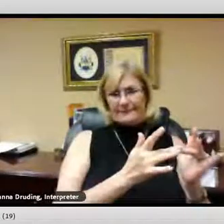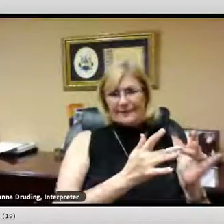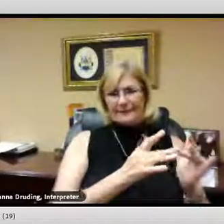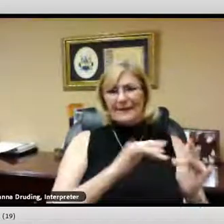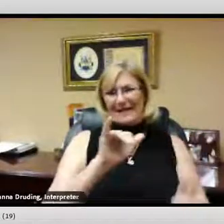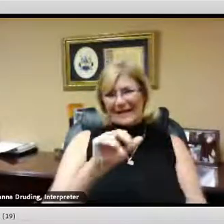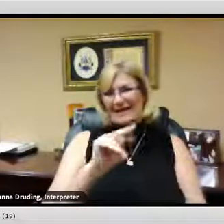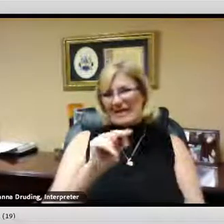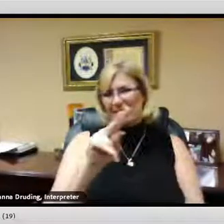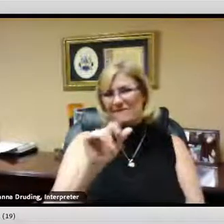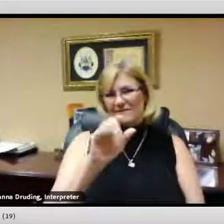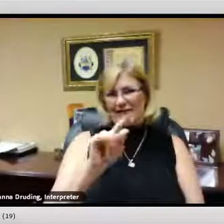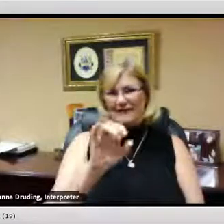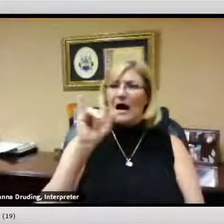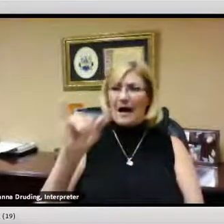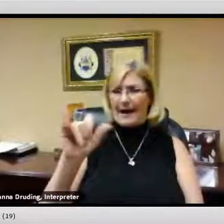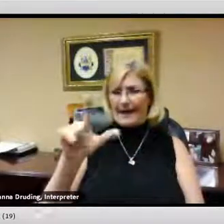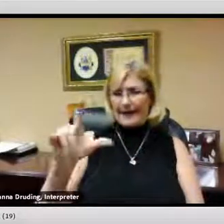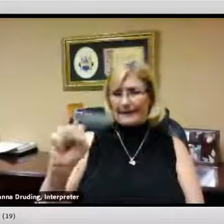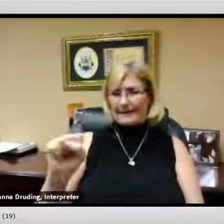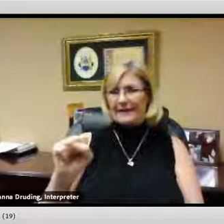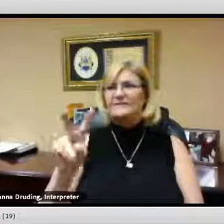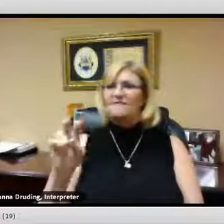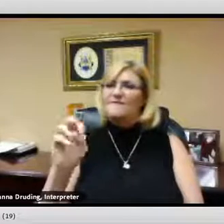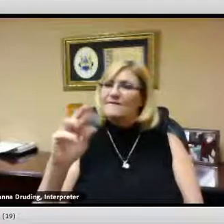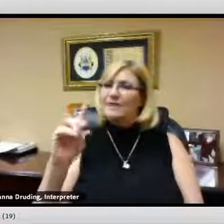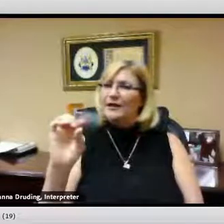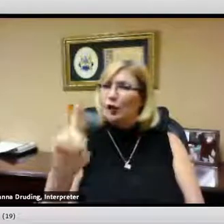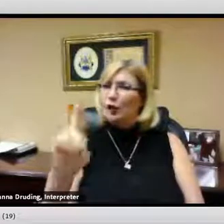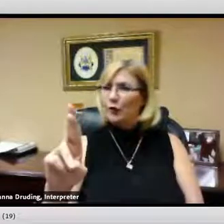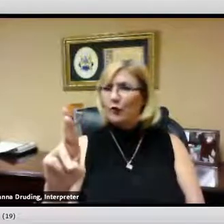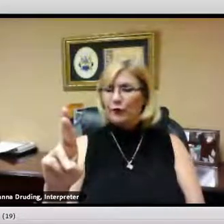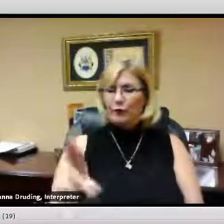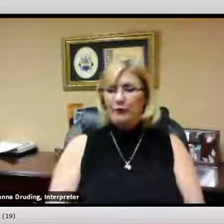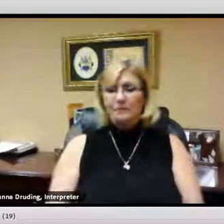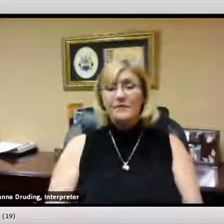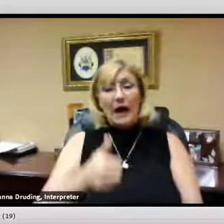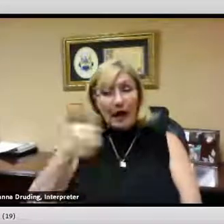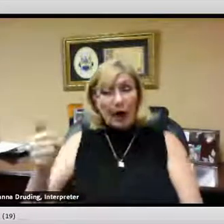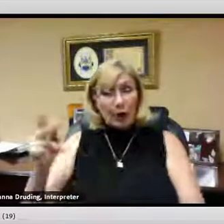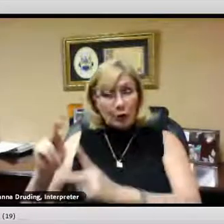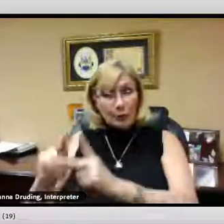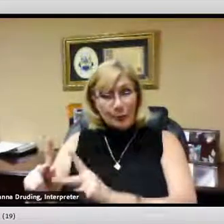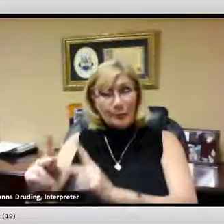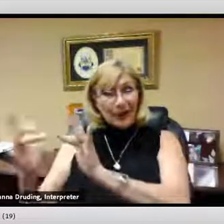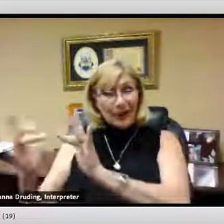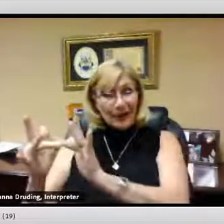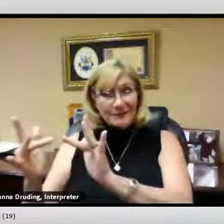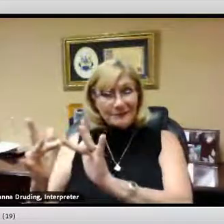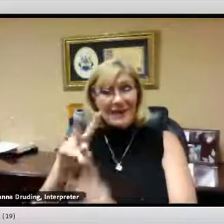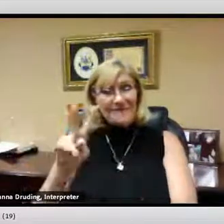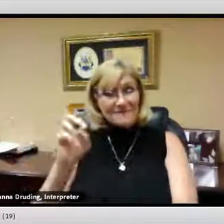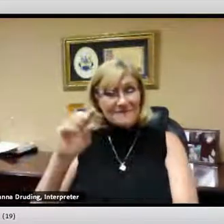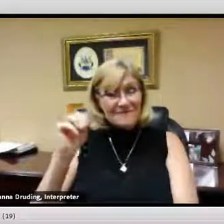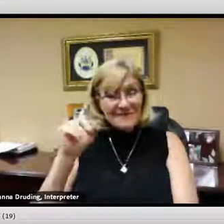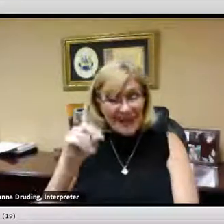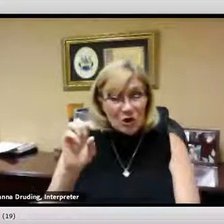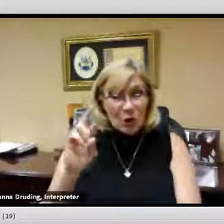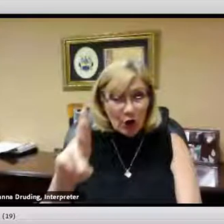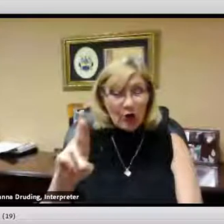Innovative Interfaces, which is our ILS vendor currently. Um, Others do contact the vendor